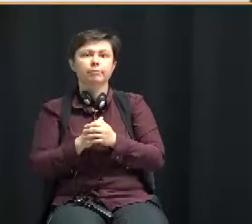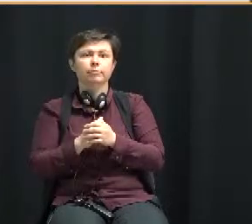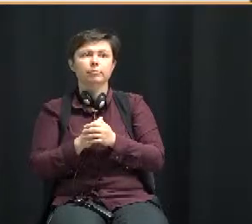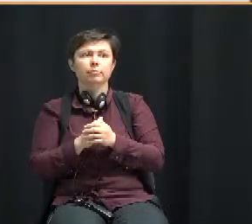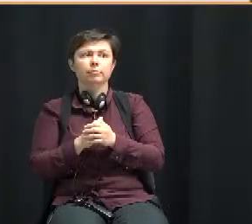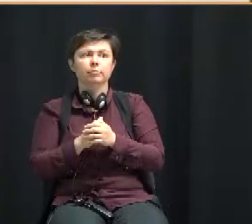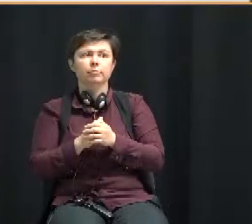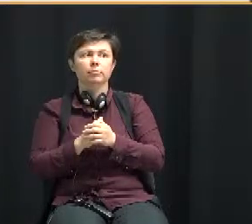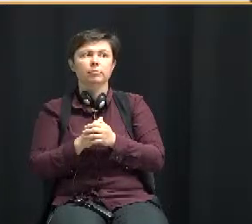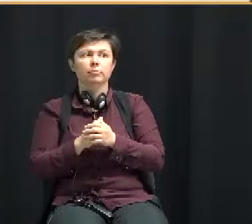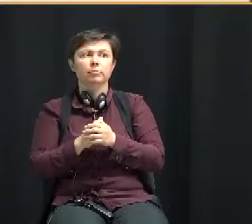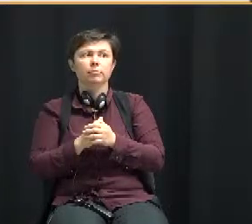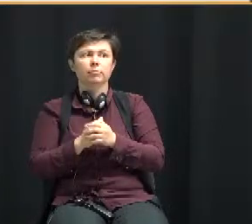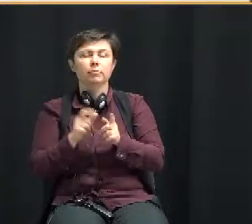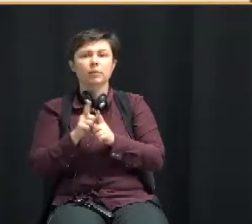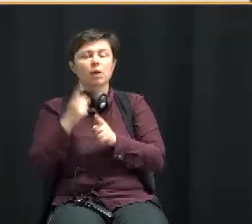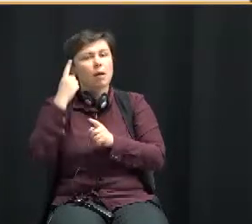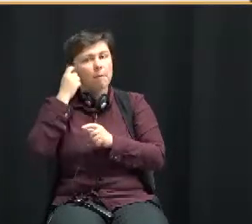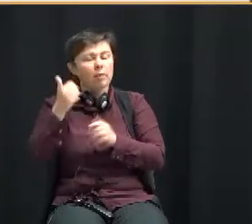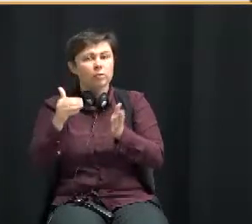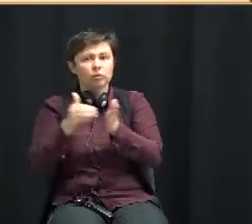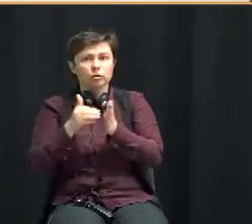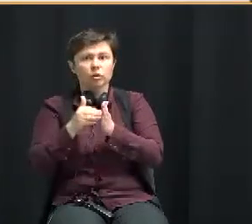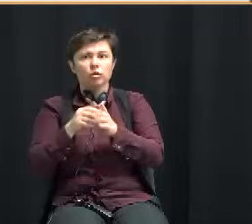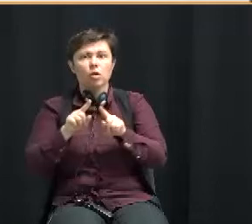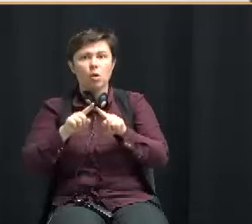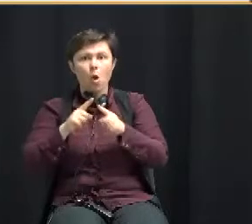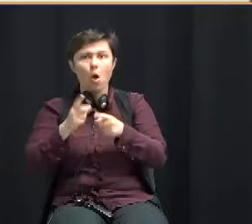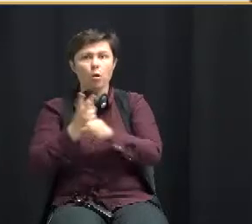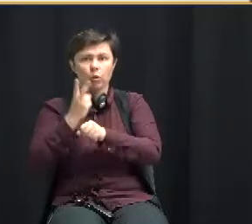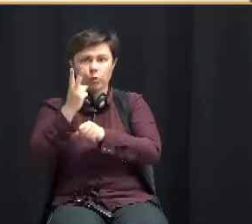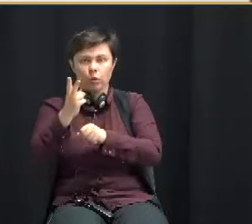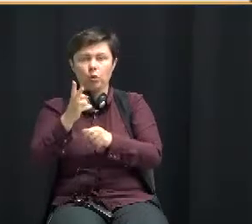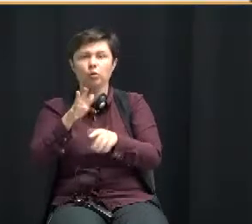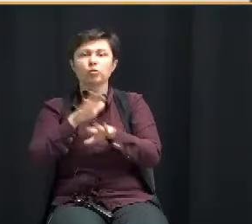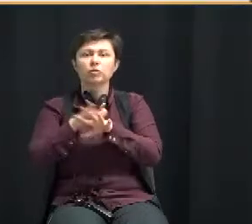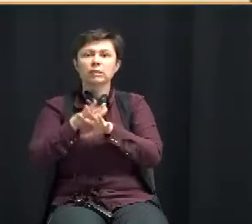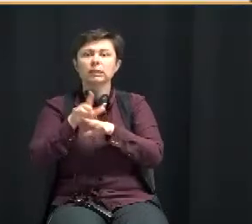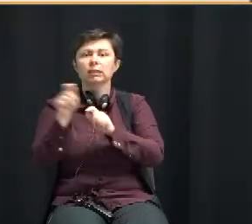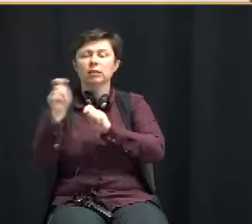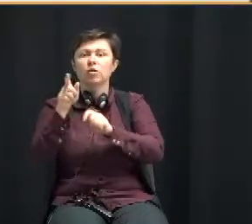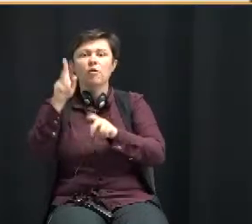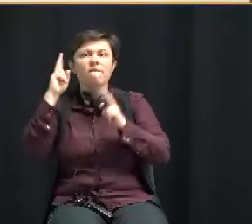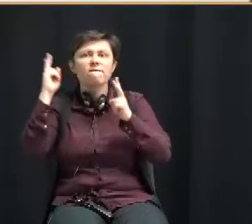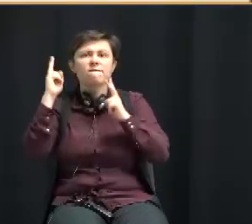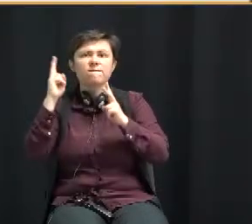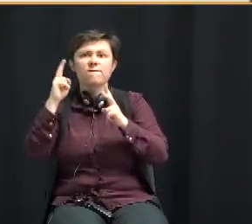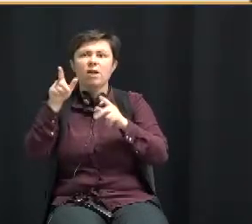transport. And we should remember that this organization of